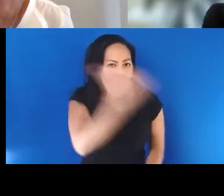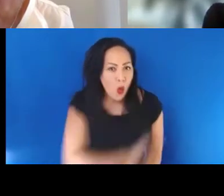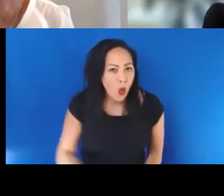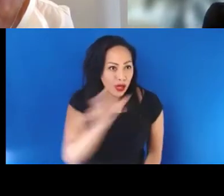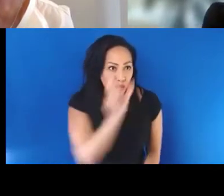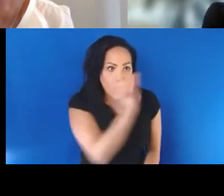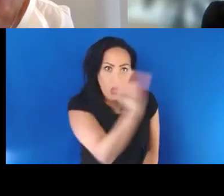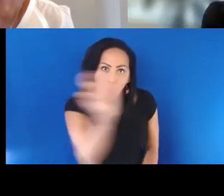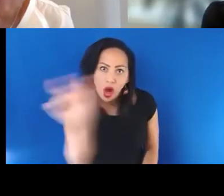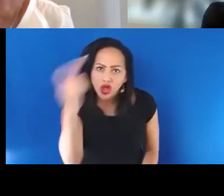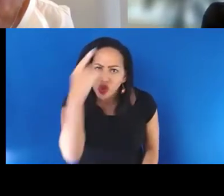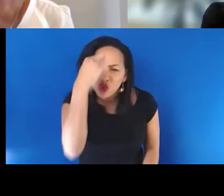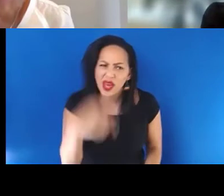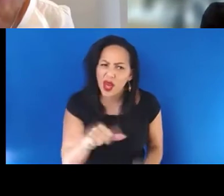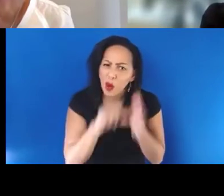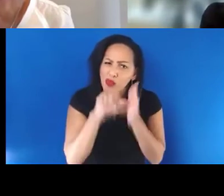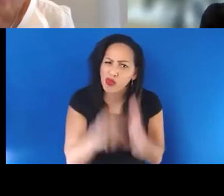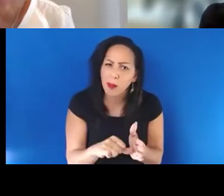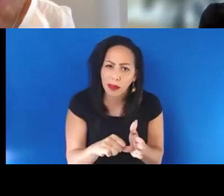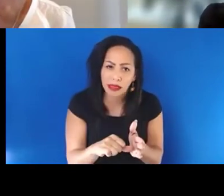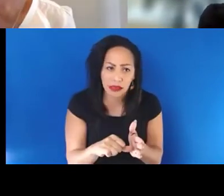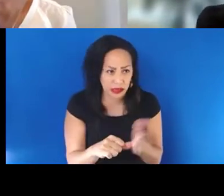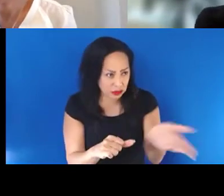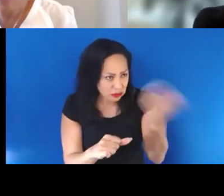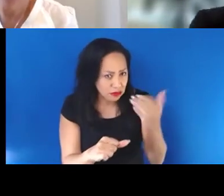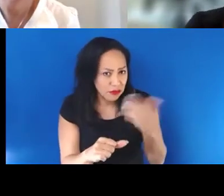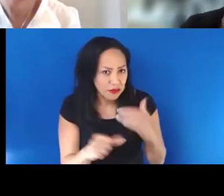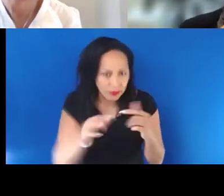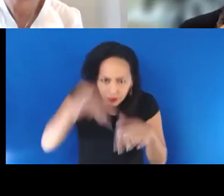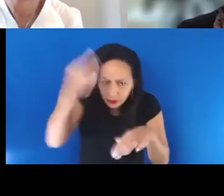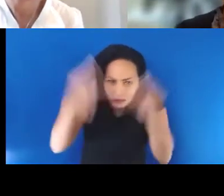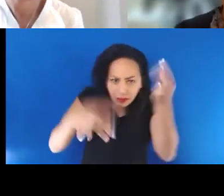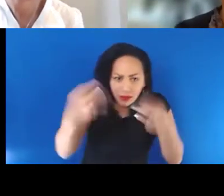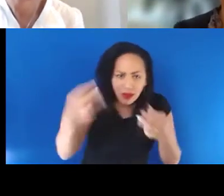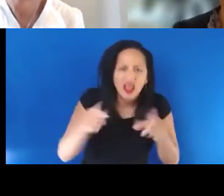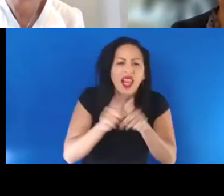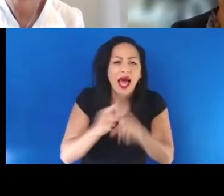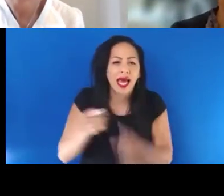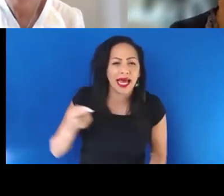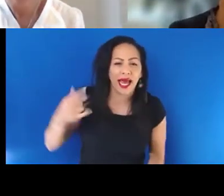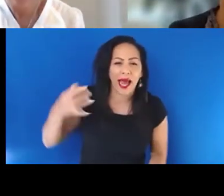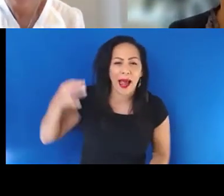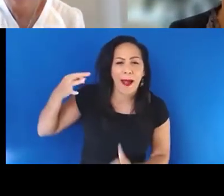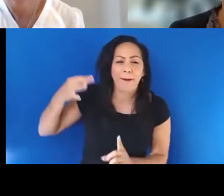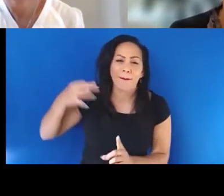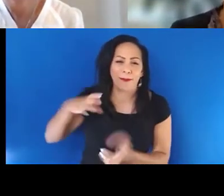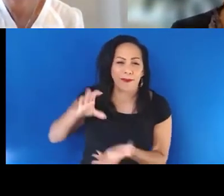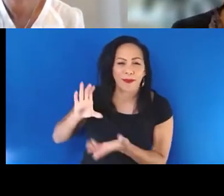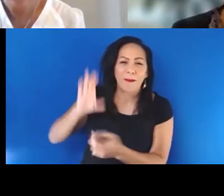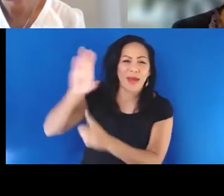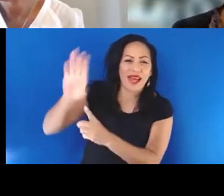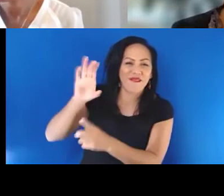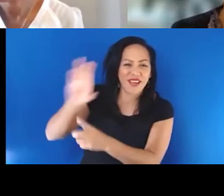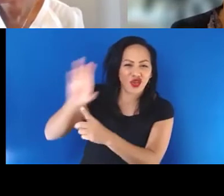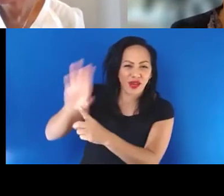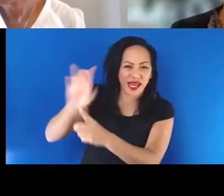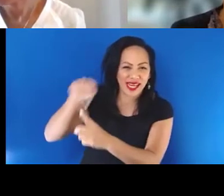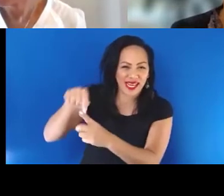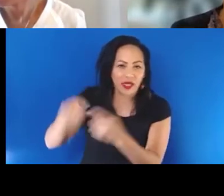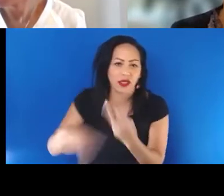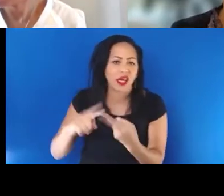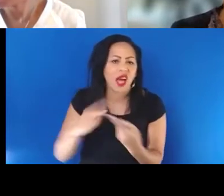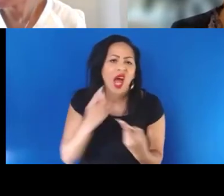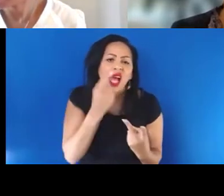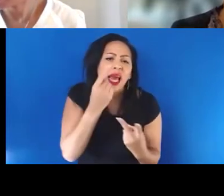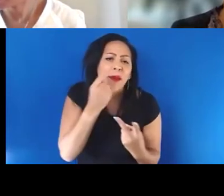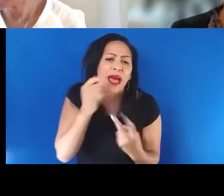problematic, you know, and to sort of shed even more light, you know. So words like beneficiary will crop up, you know, capacity building will be described as sort of